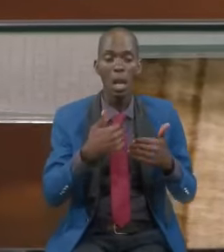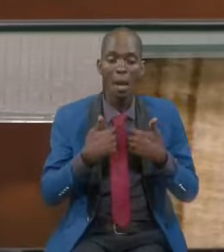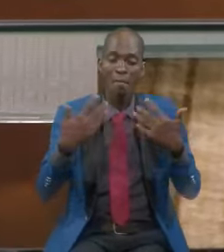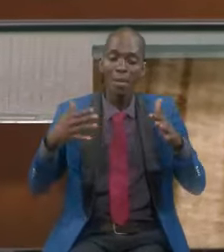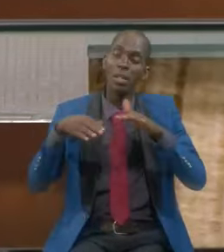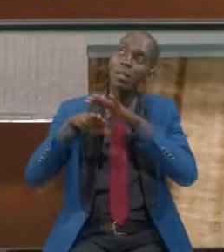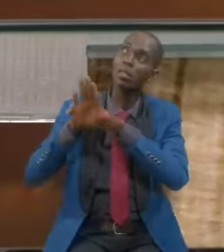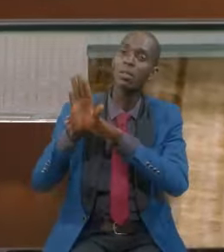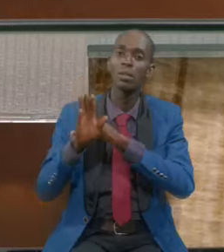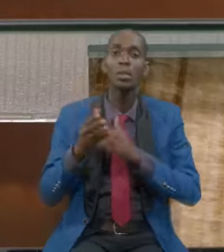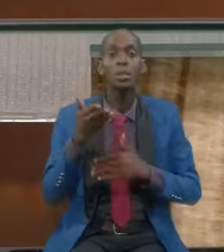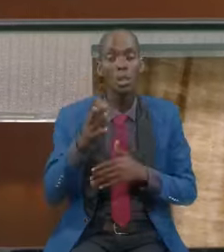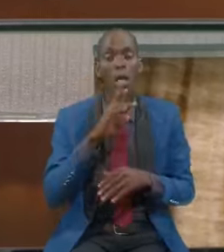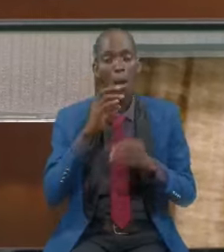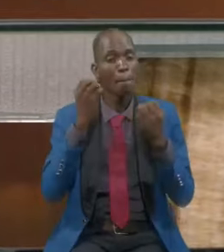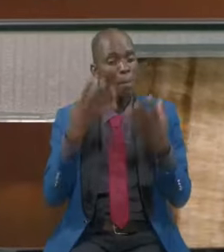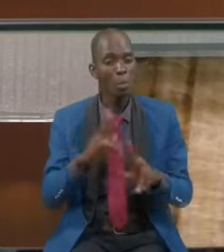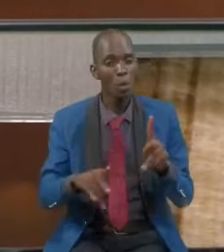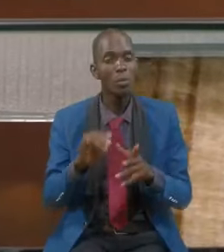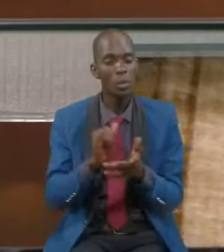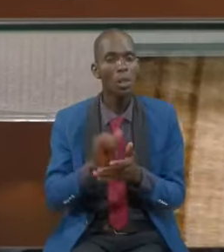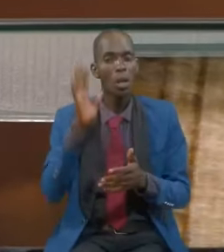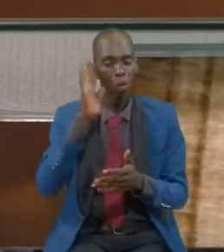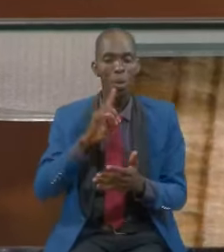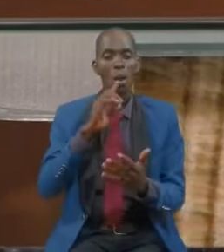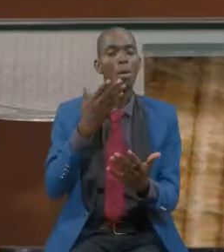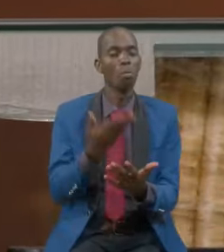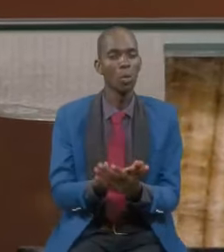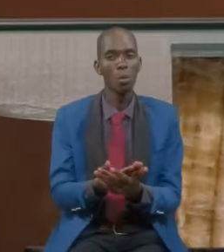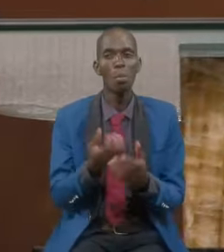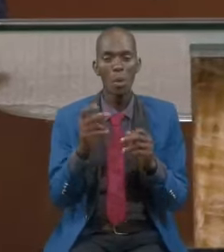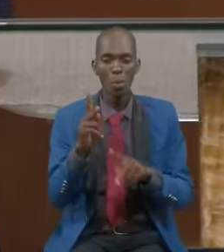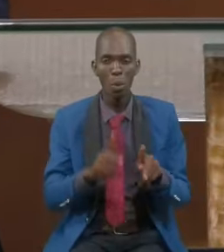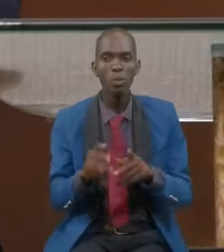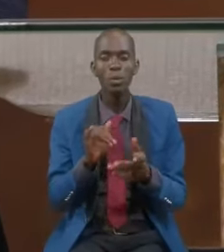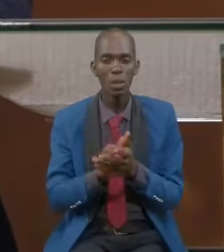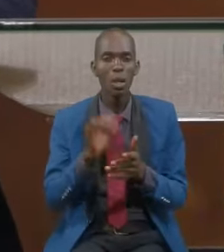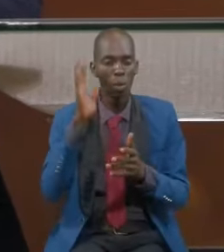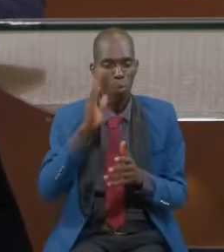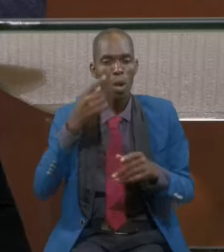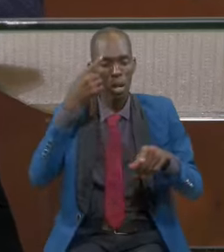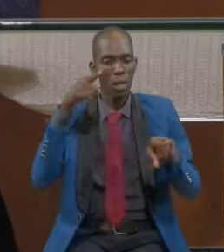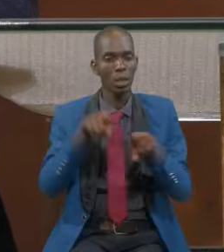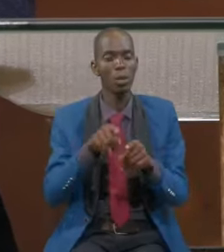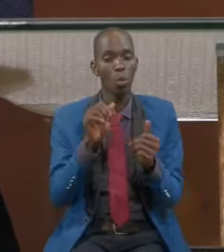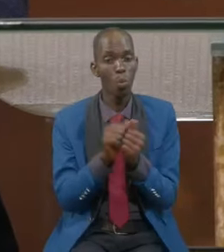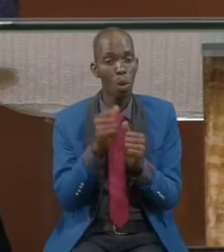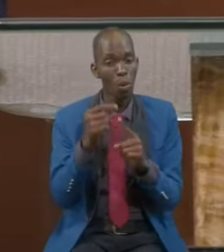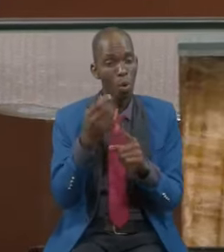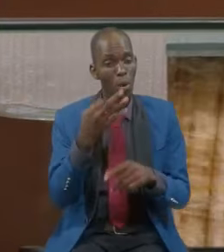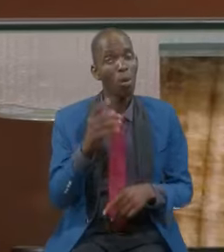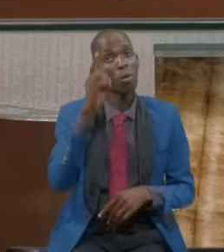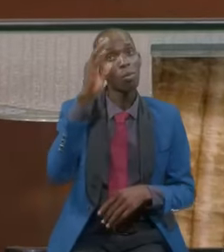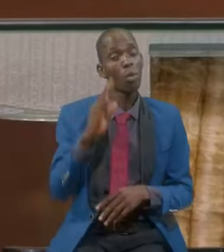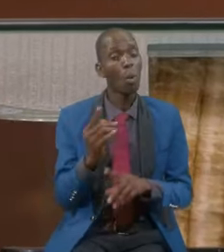many people that will affirm, there are many people that will give accent to the word of God. Well,